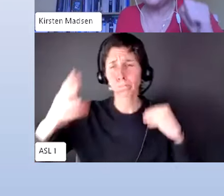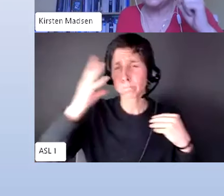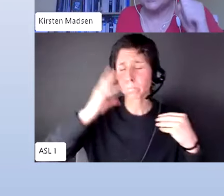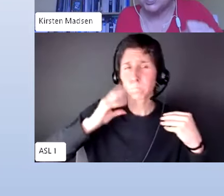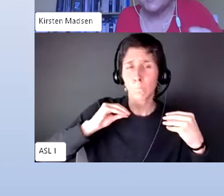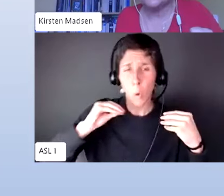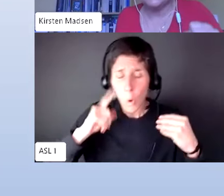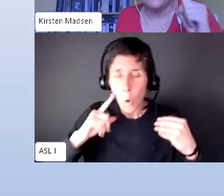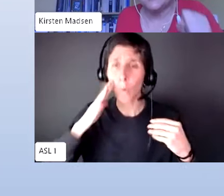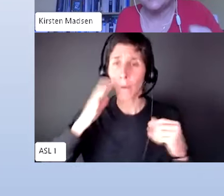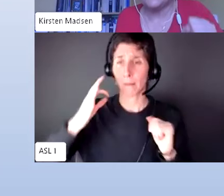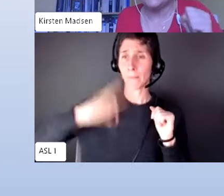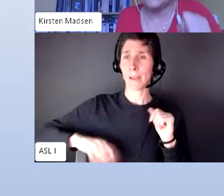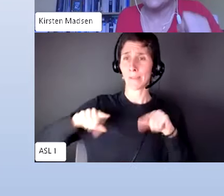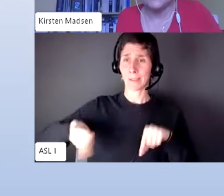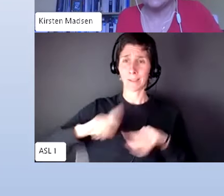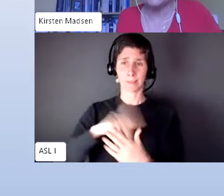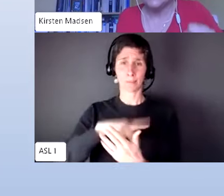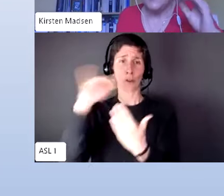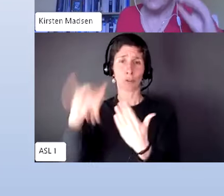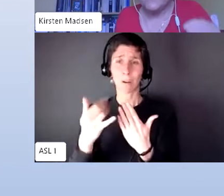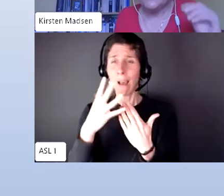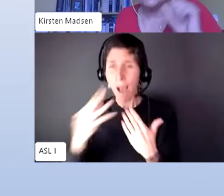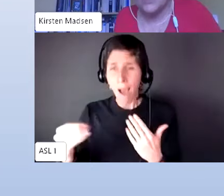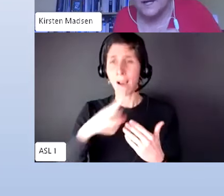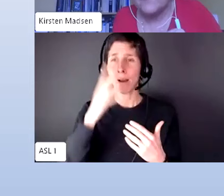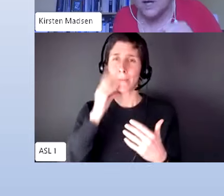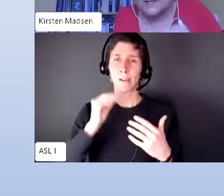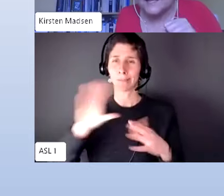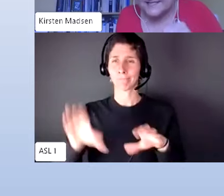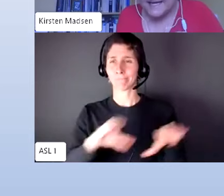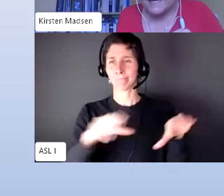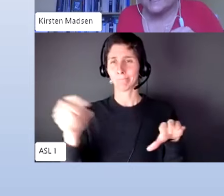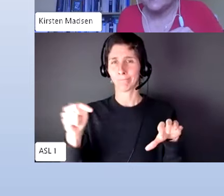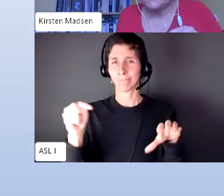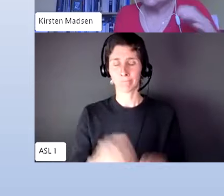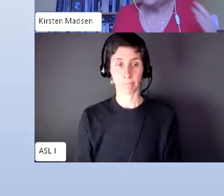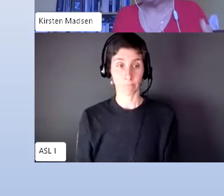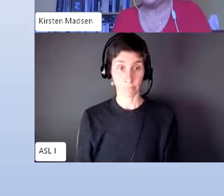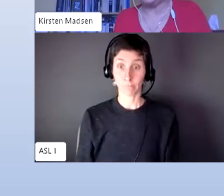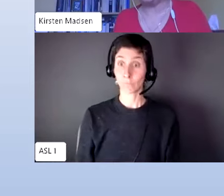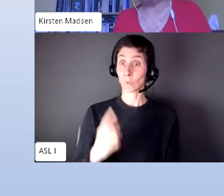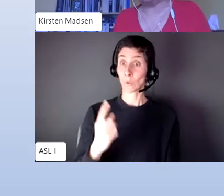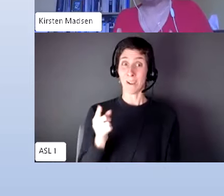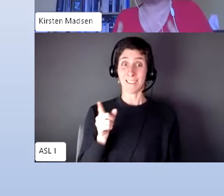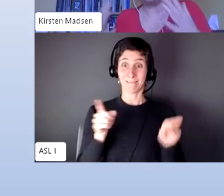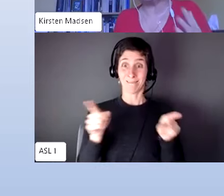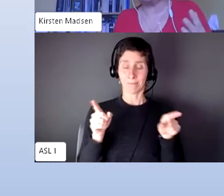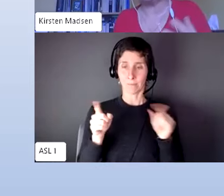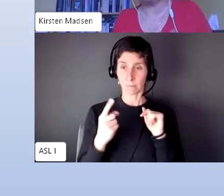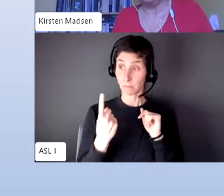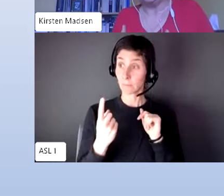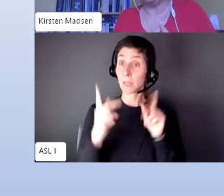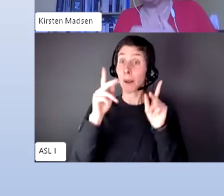the initiatives and the activities themselves. In fact, on one of our sites, we had a